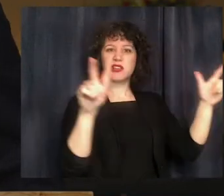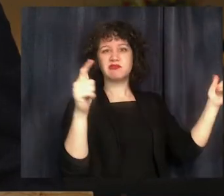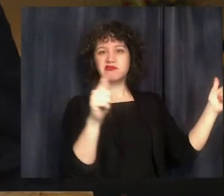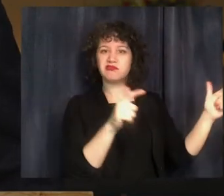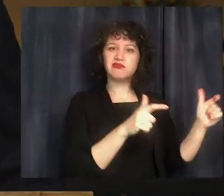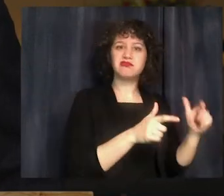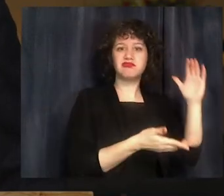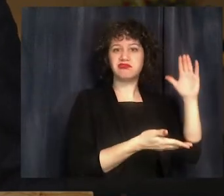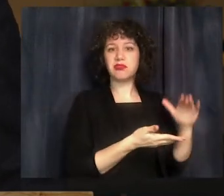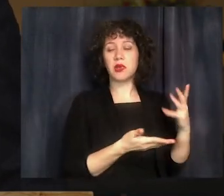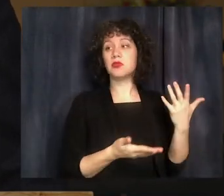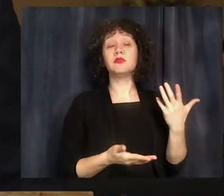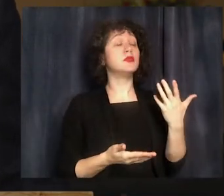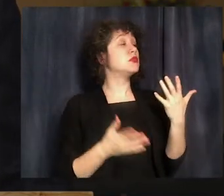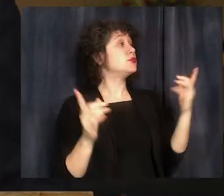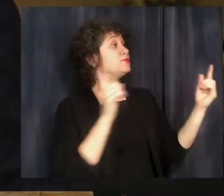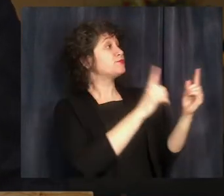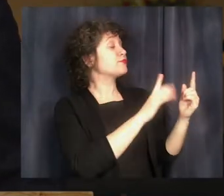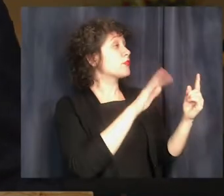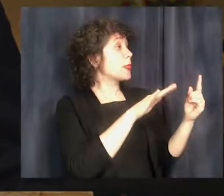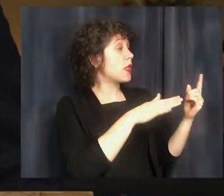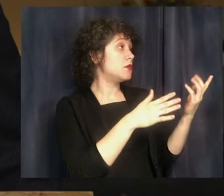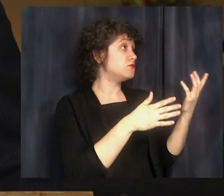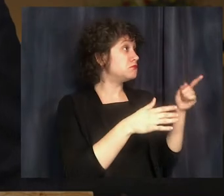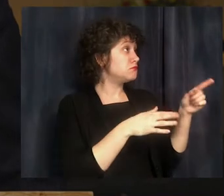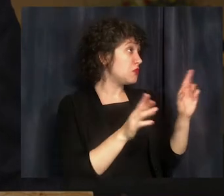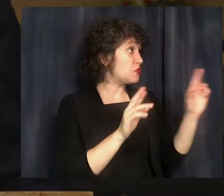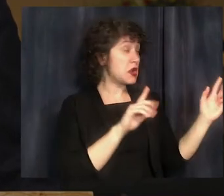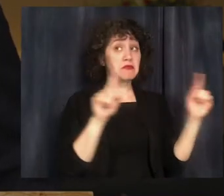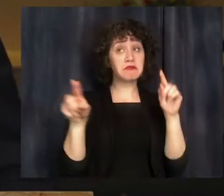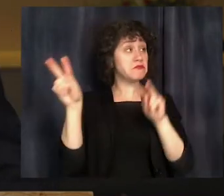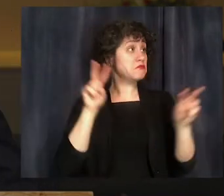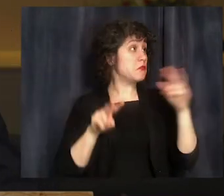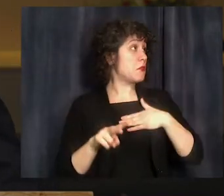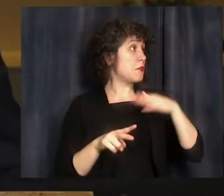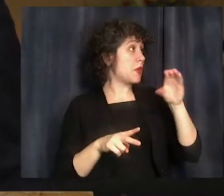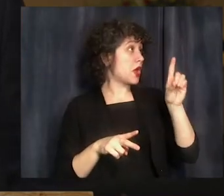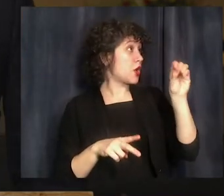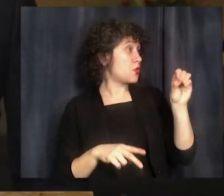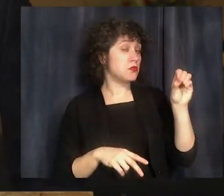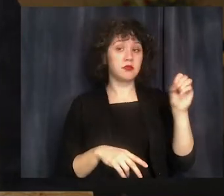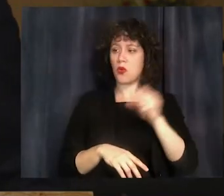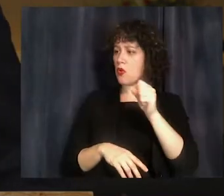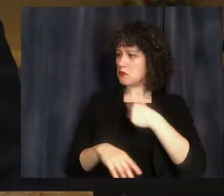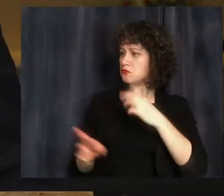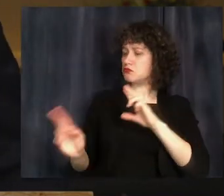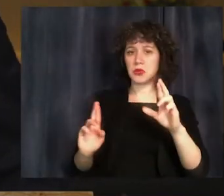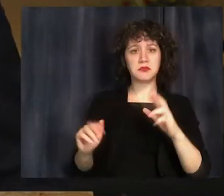winding down, Betty asked me, or came up to me and asked if I was ready to go look at her condo. I said, "Yes, I'm